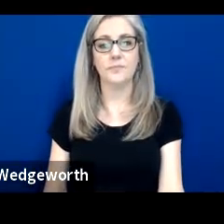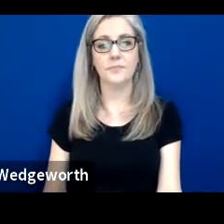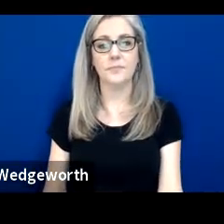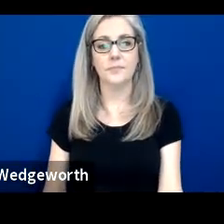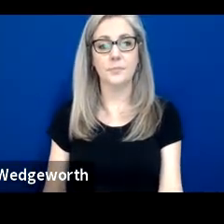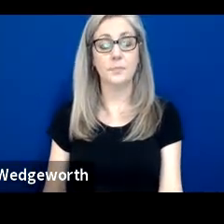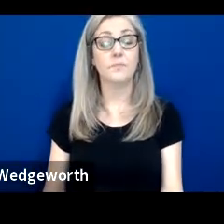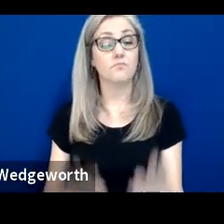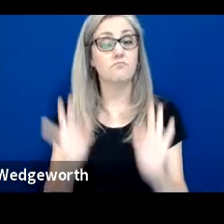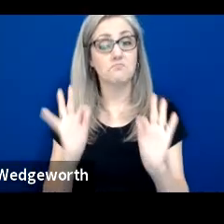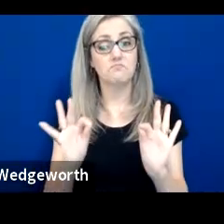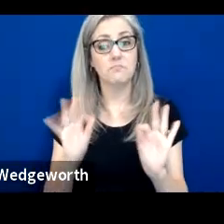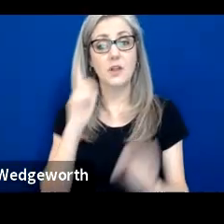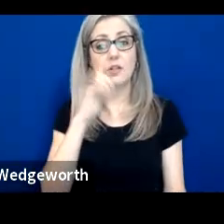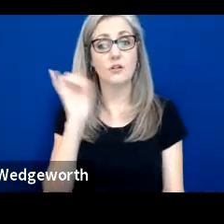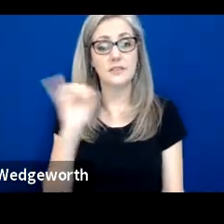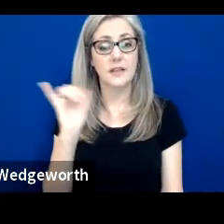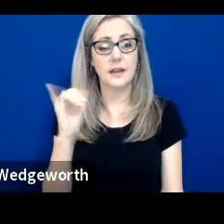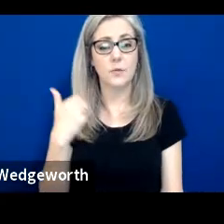Perfect. It looks like we have